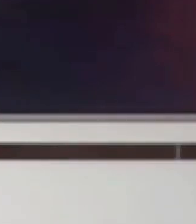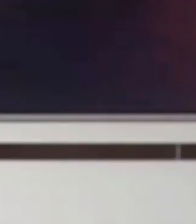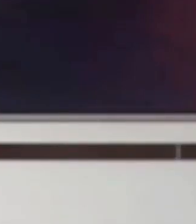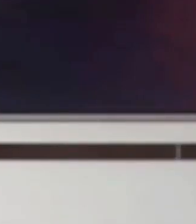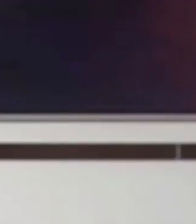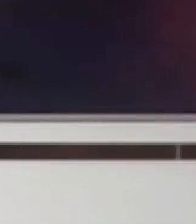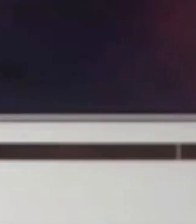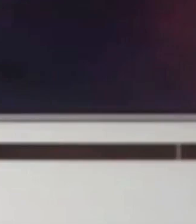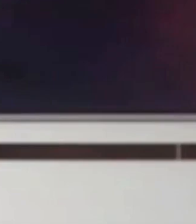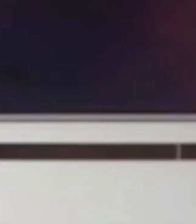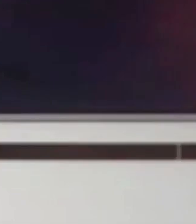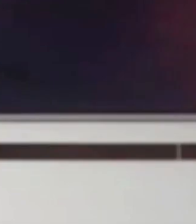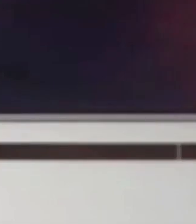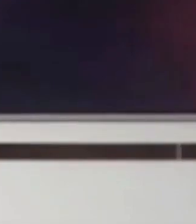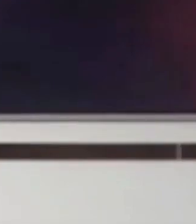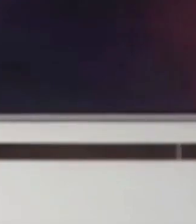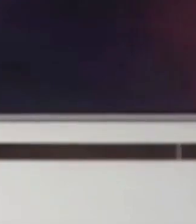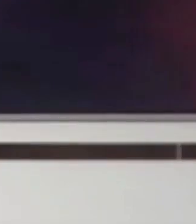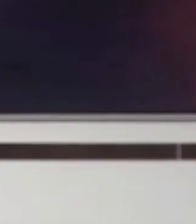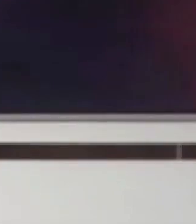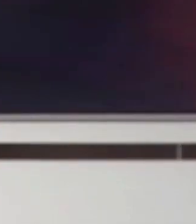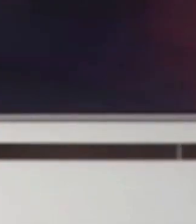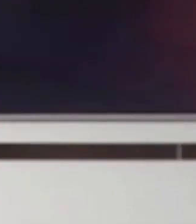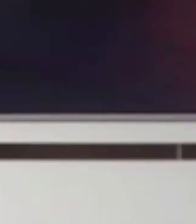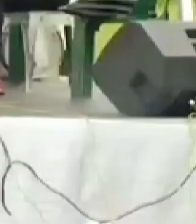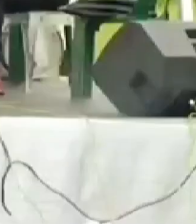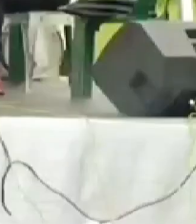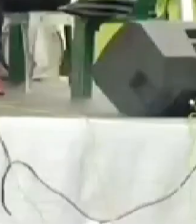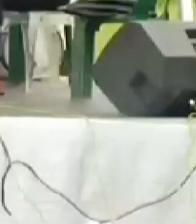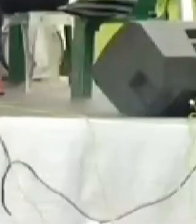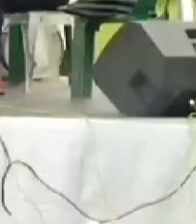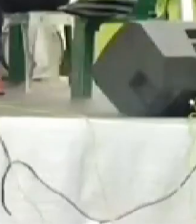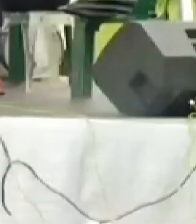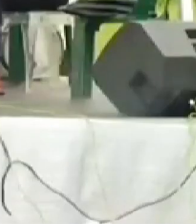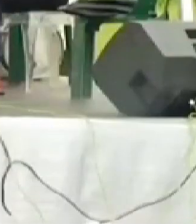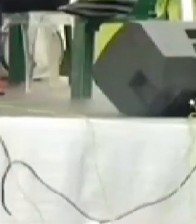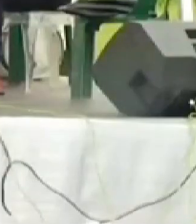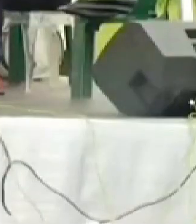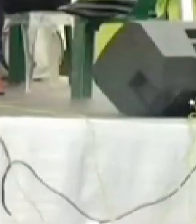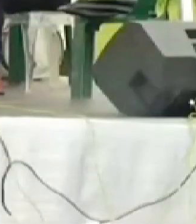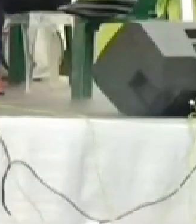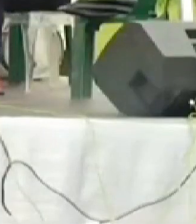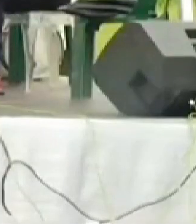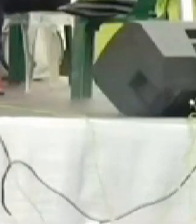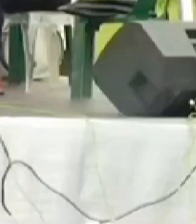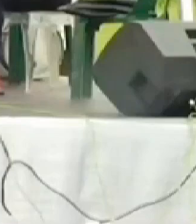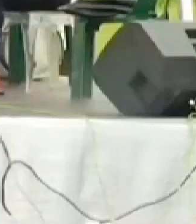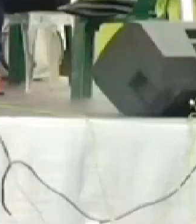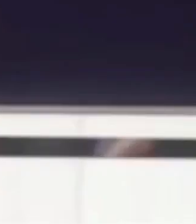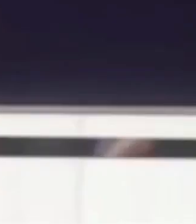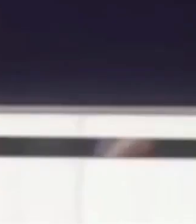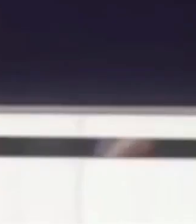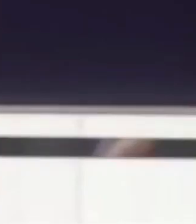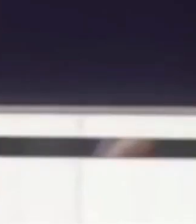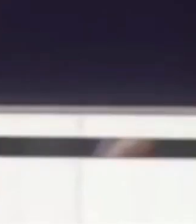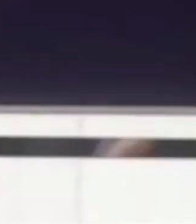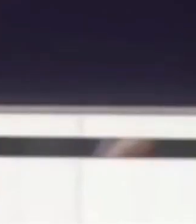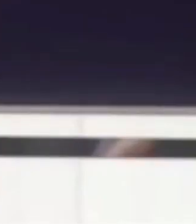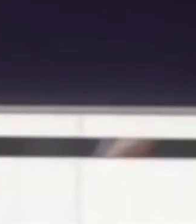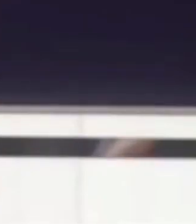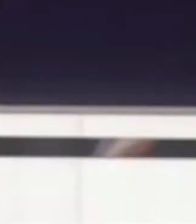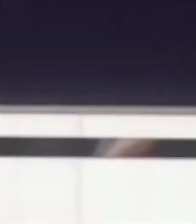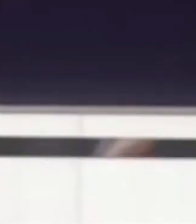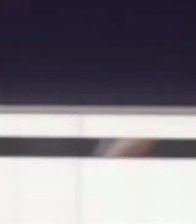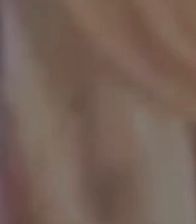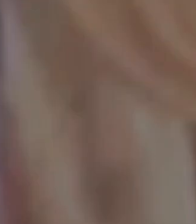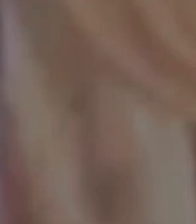married, I'm saying, please break the silence. Gender-based violence is very huge. A lot of women want to move out